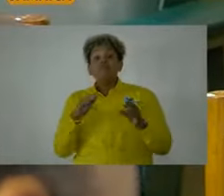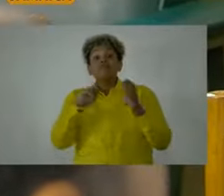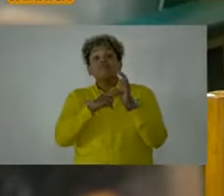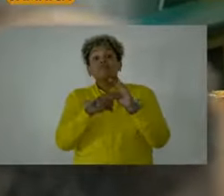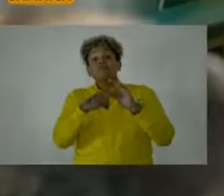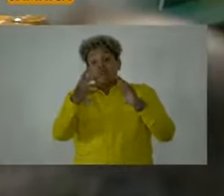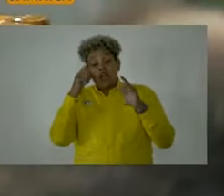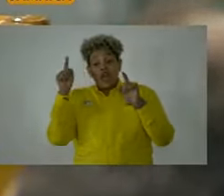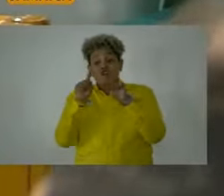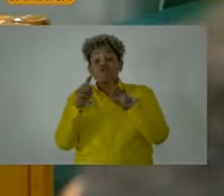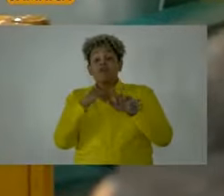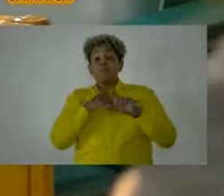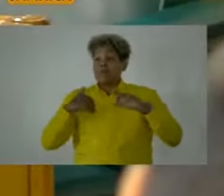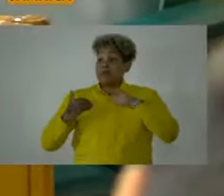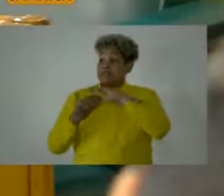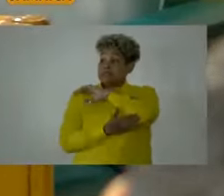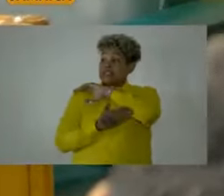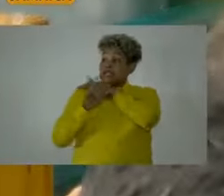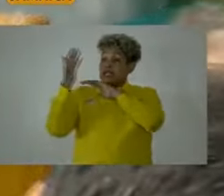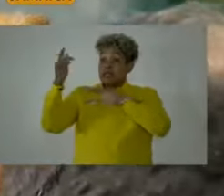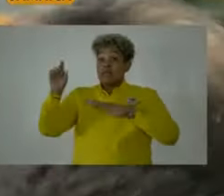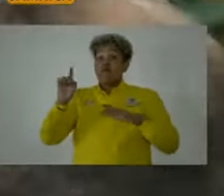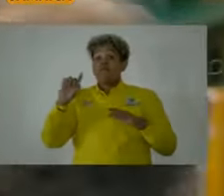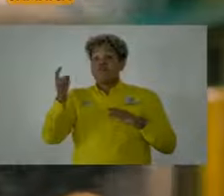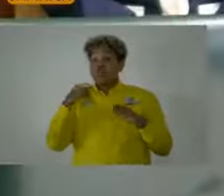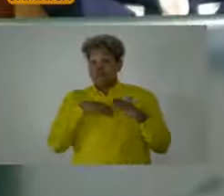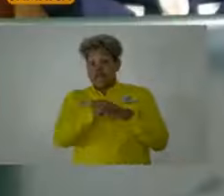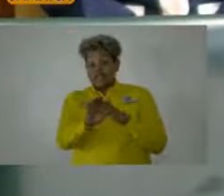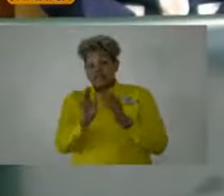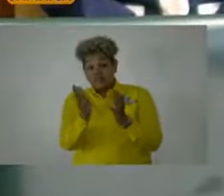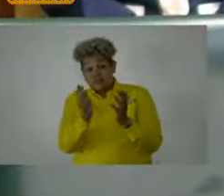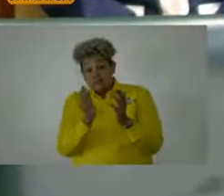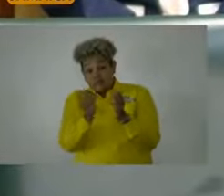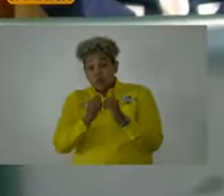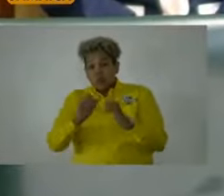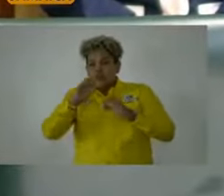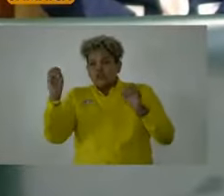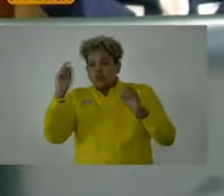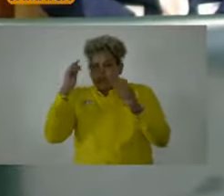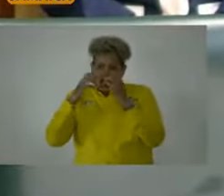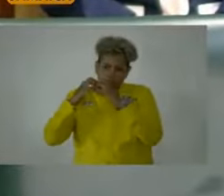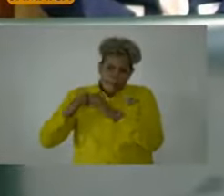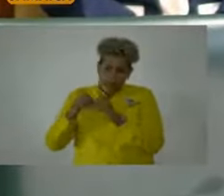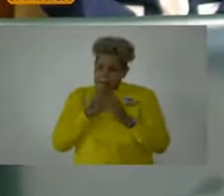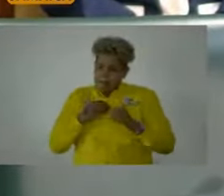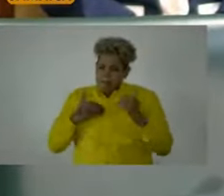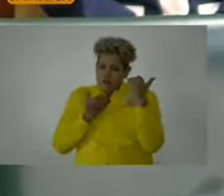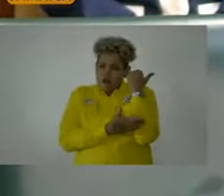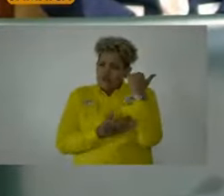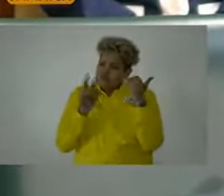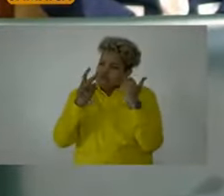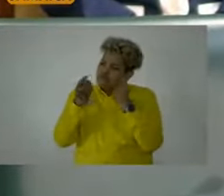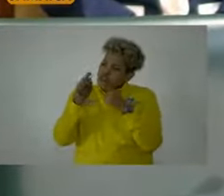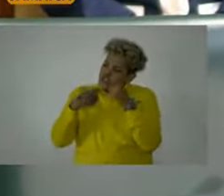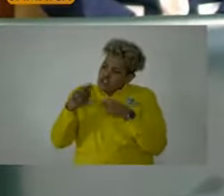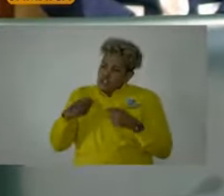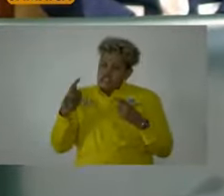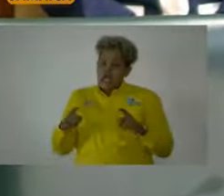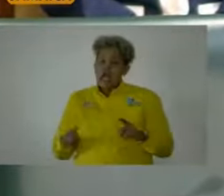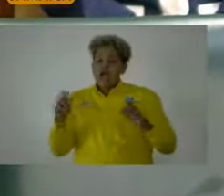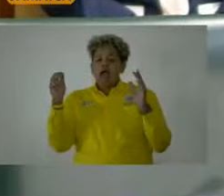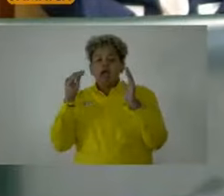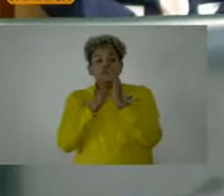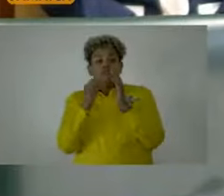Instead, an aggrieved member state must first enter into consultations with a non-compliant member state to seek changes on